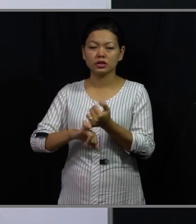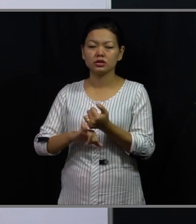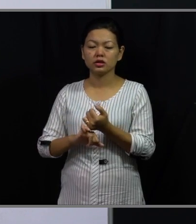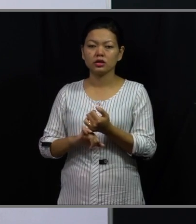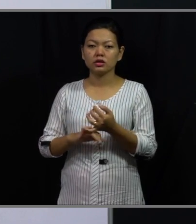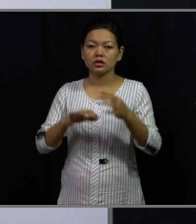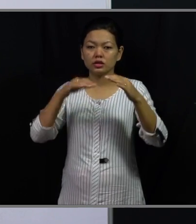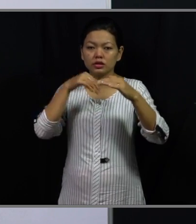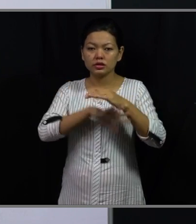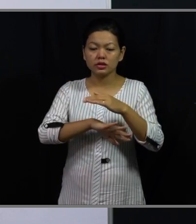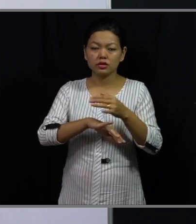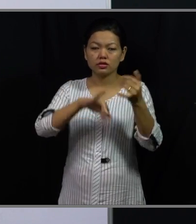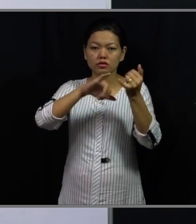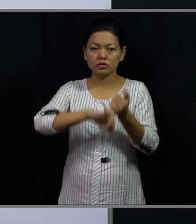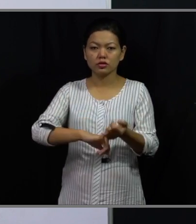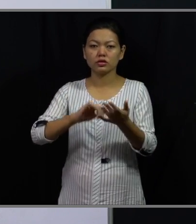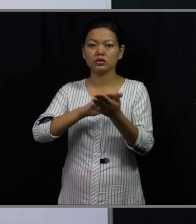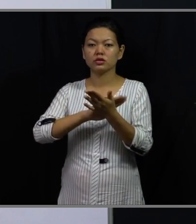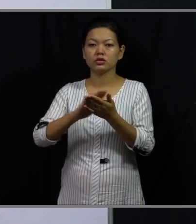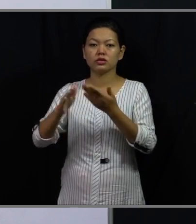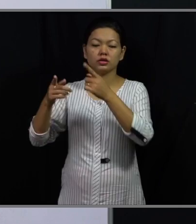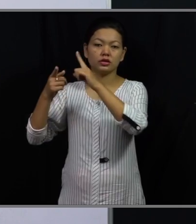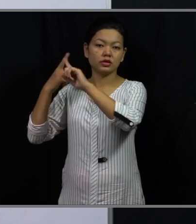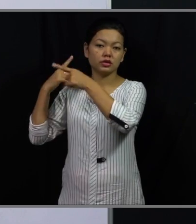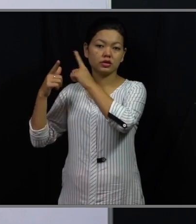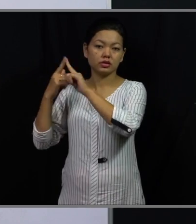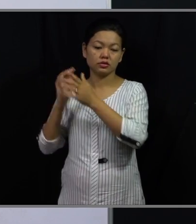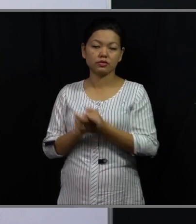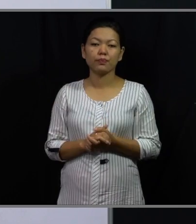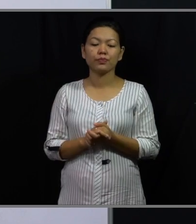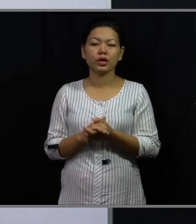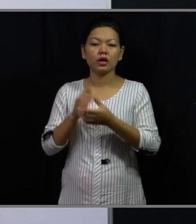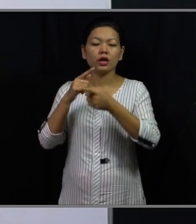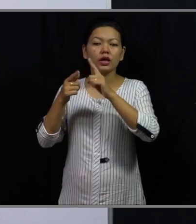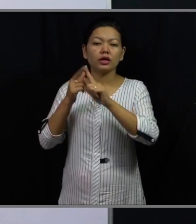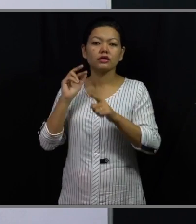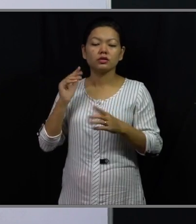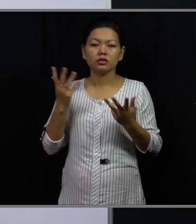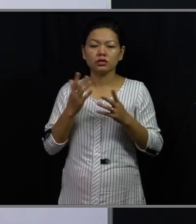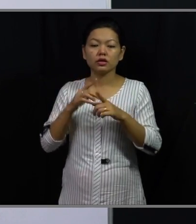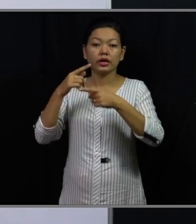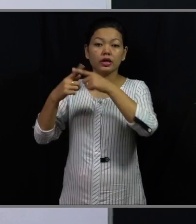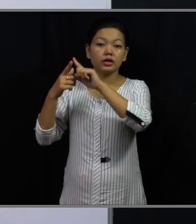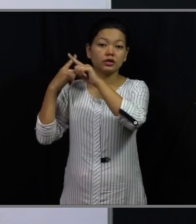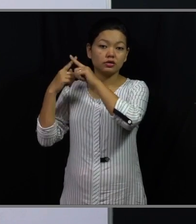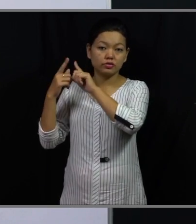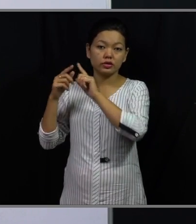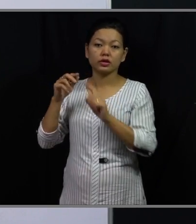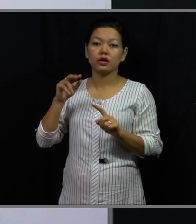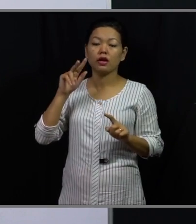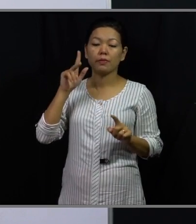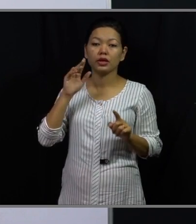history. Now, like I've mentioned, history deals with the study about the past societies. It studies about